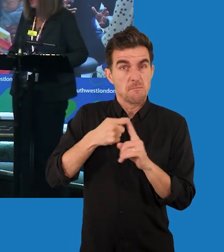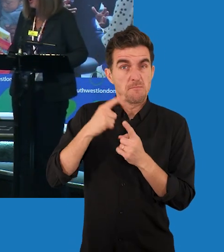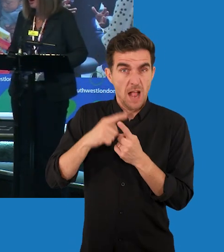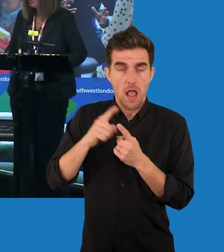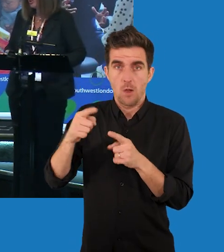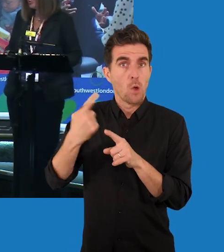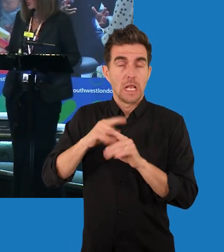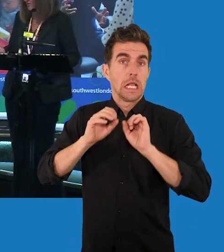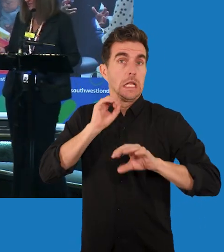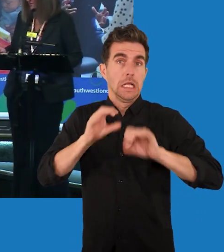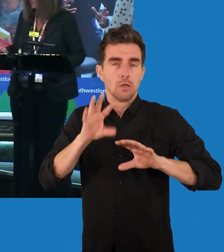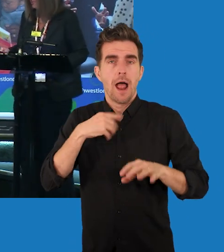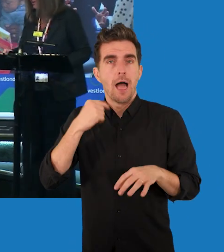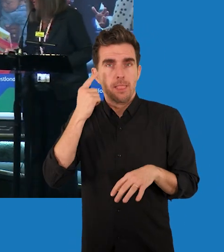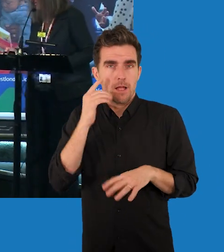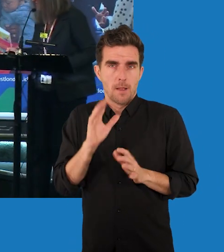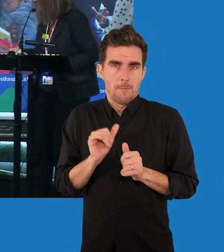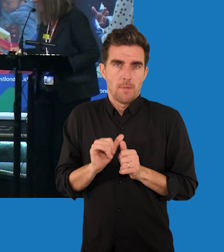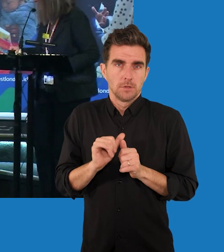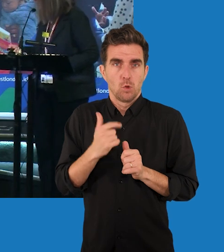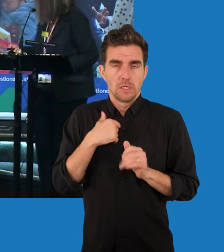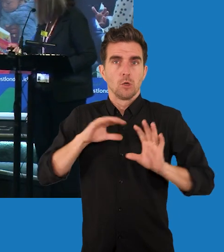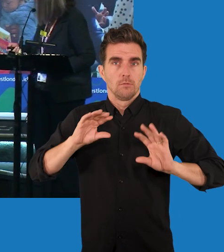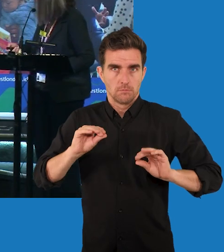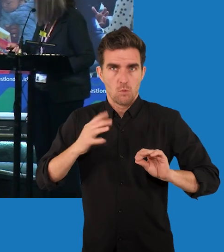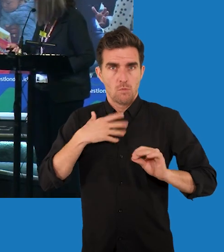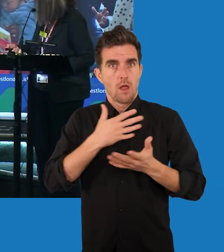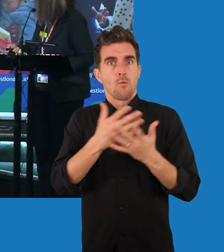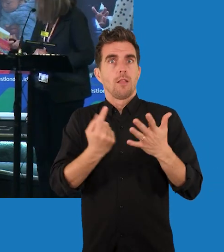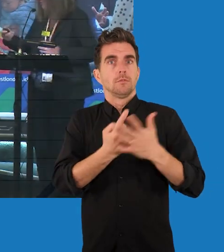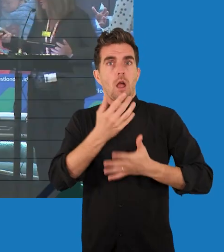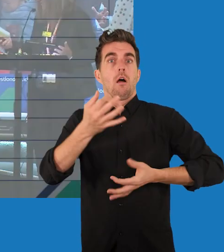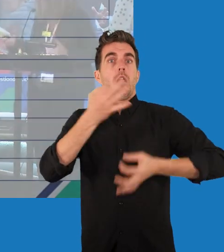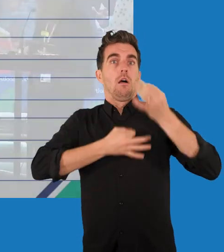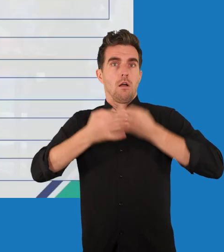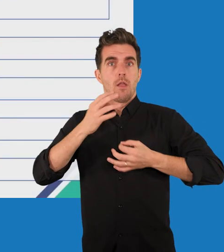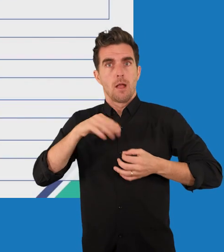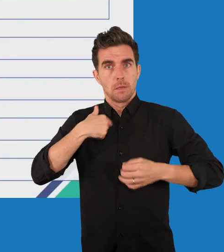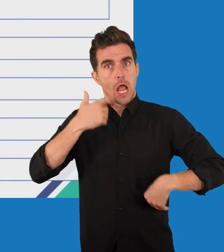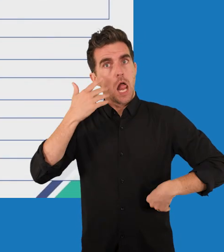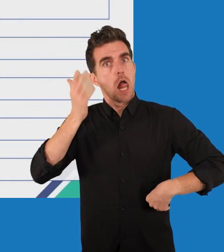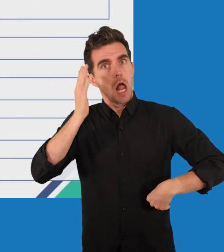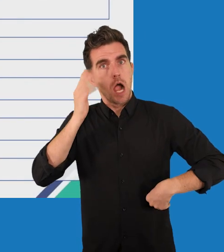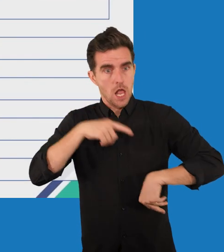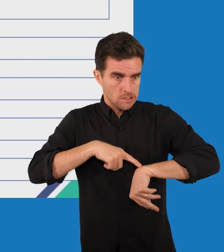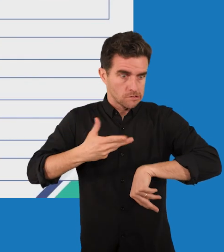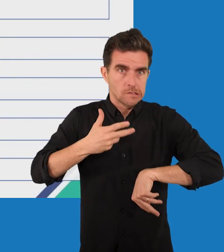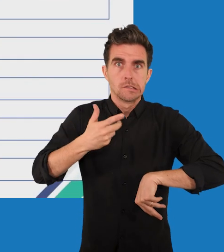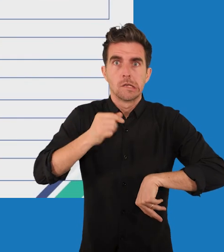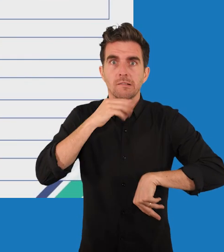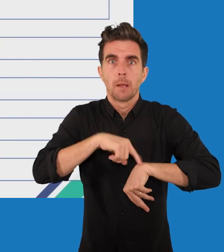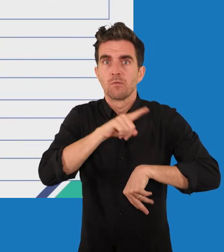that was a quick whiz through, but I think probably it's better that we pause and give people enough chance to ask questions rather than